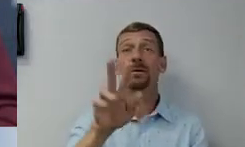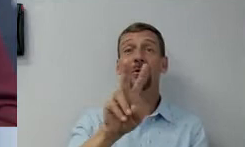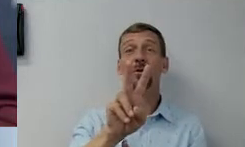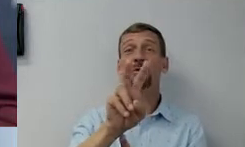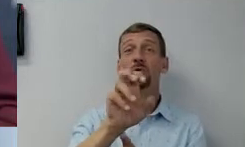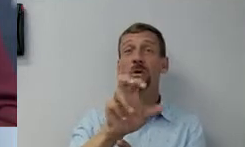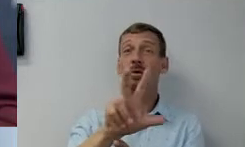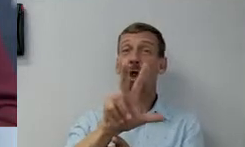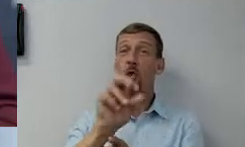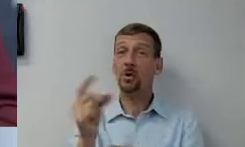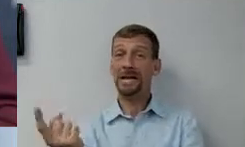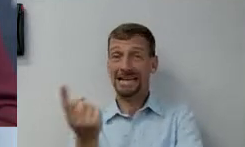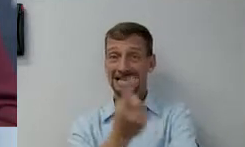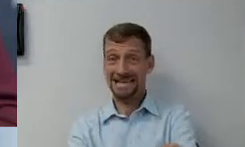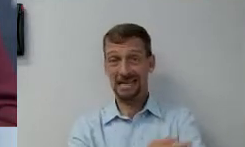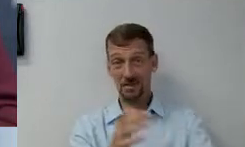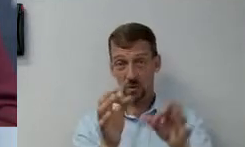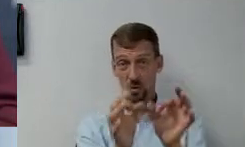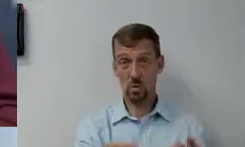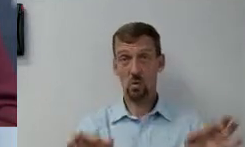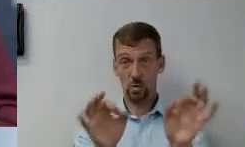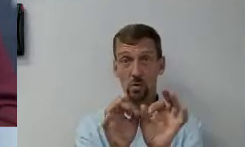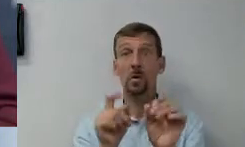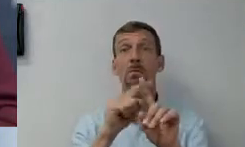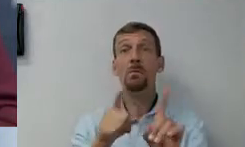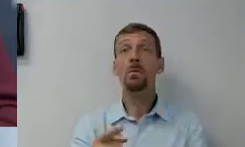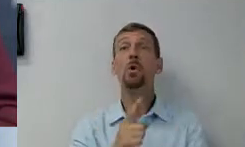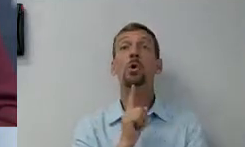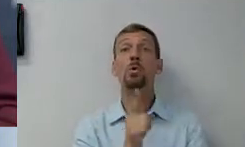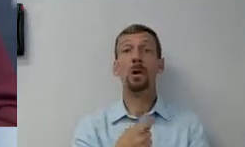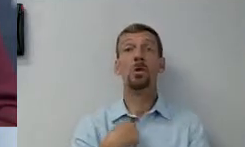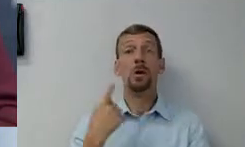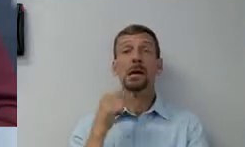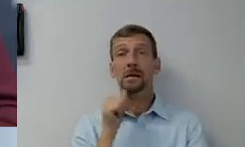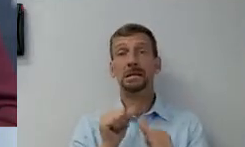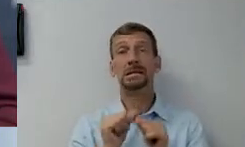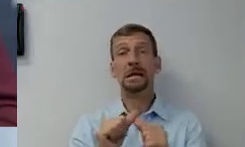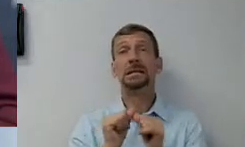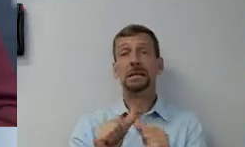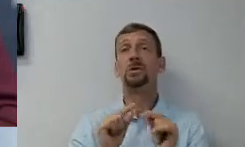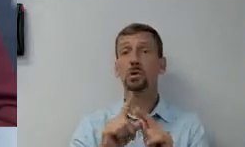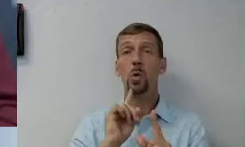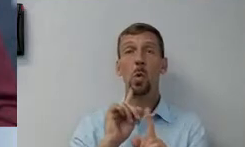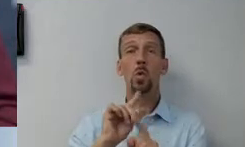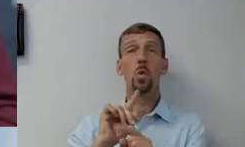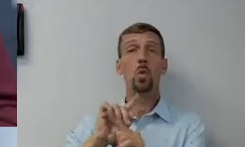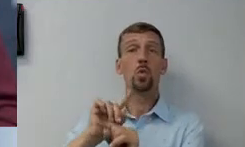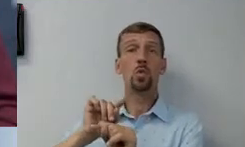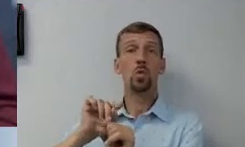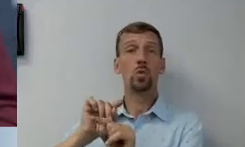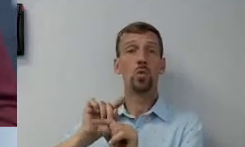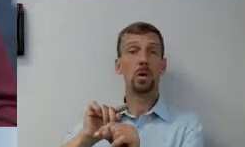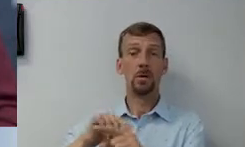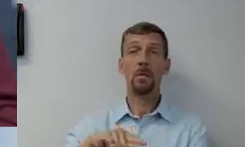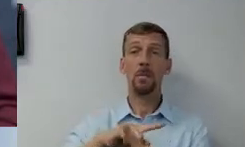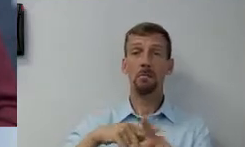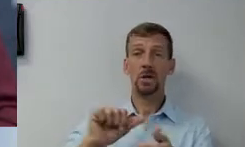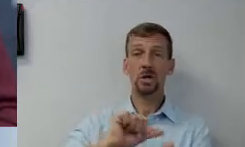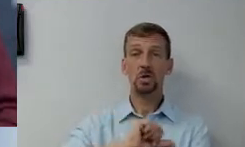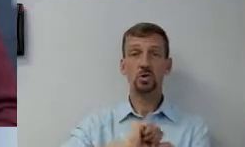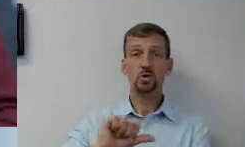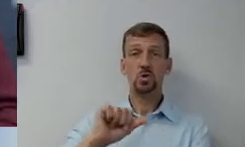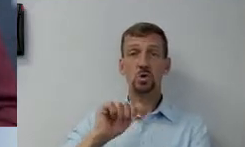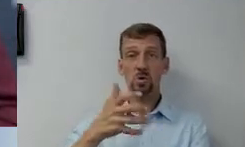230 days worth. So we are continuing to order. And surgical masks are coming